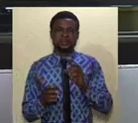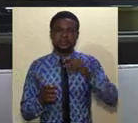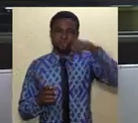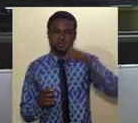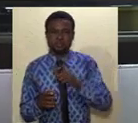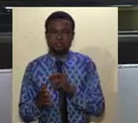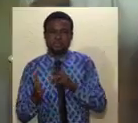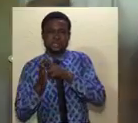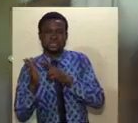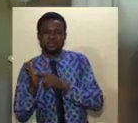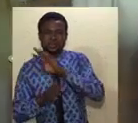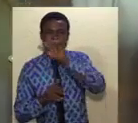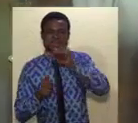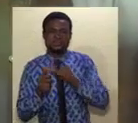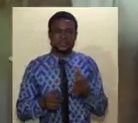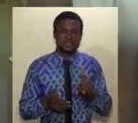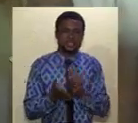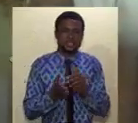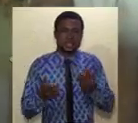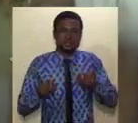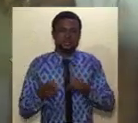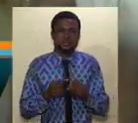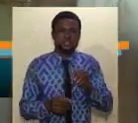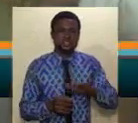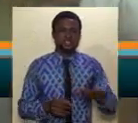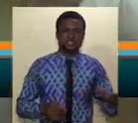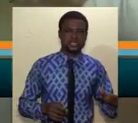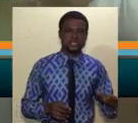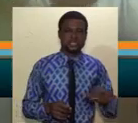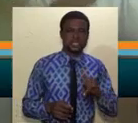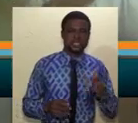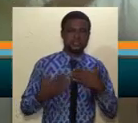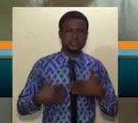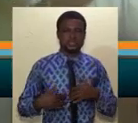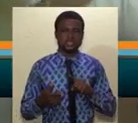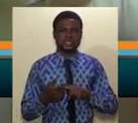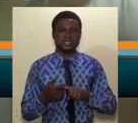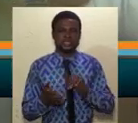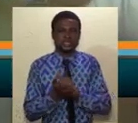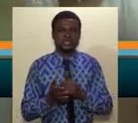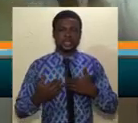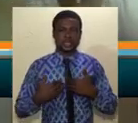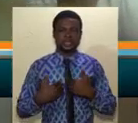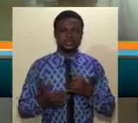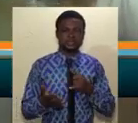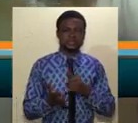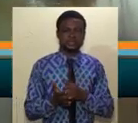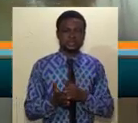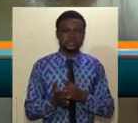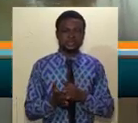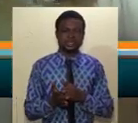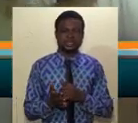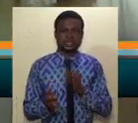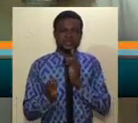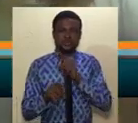cases of child abuse. So teachers, educators, school administrators, anybody that has interface with children is a mandated